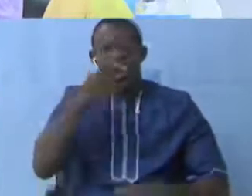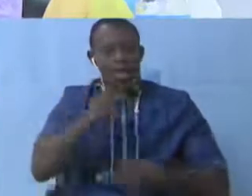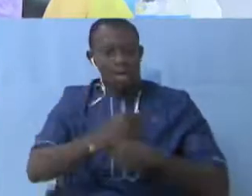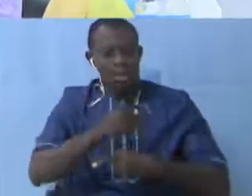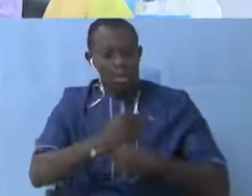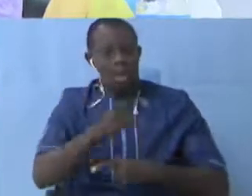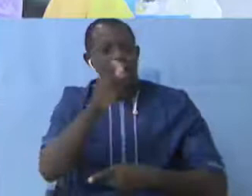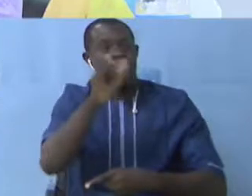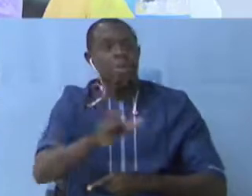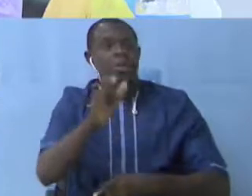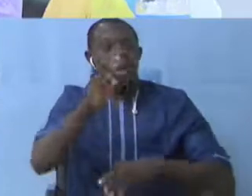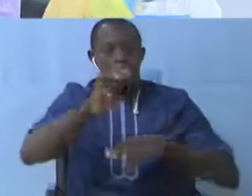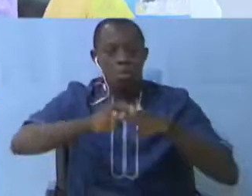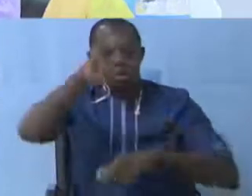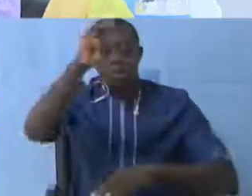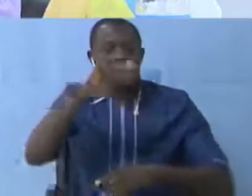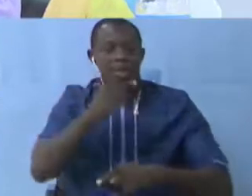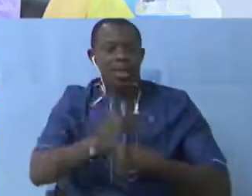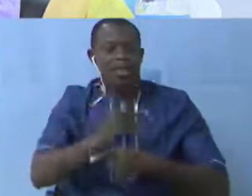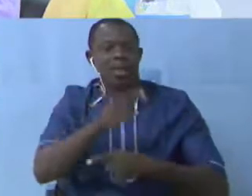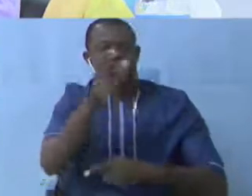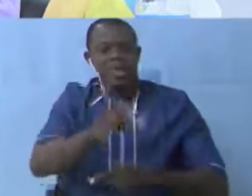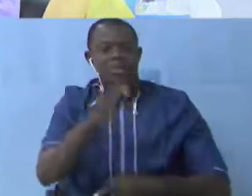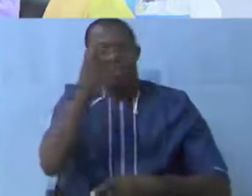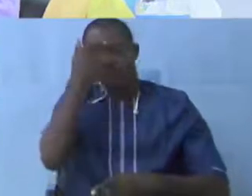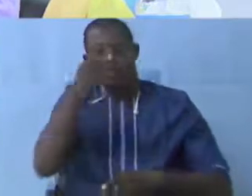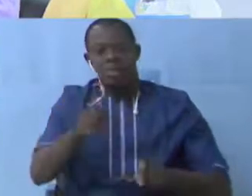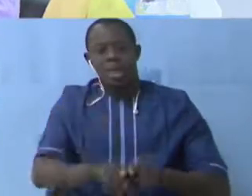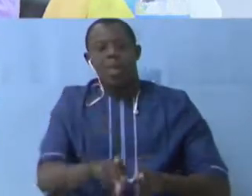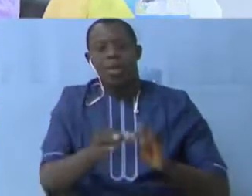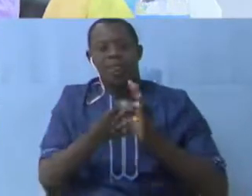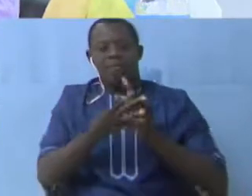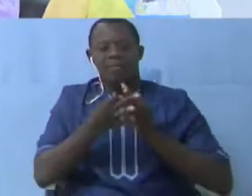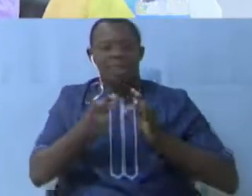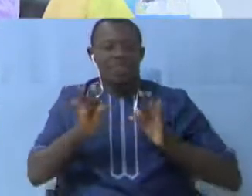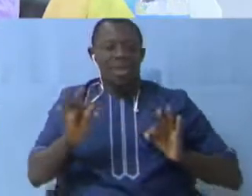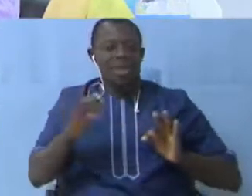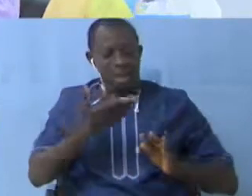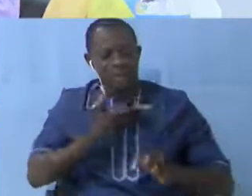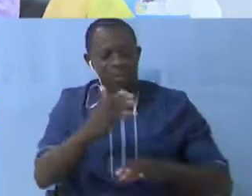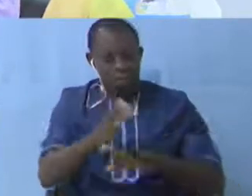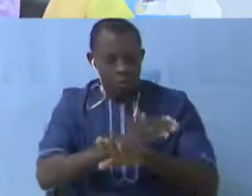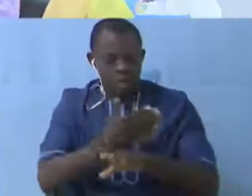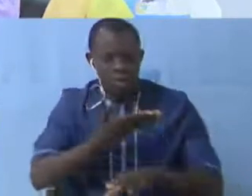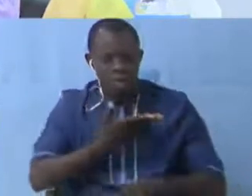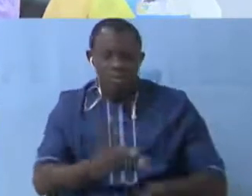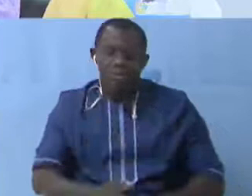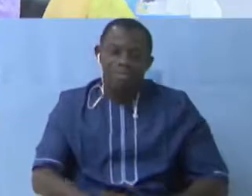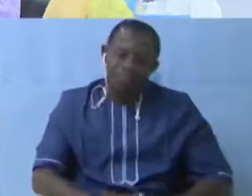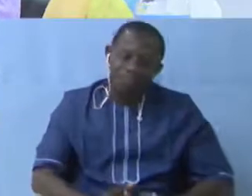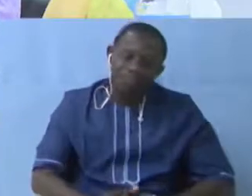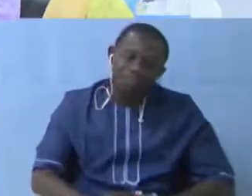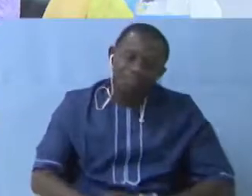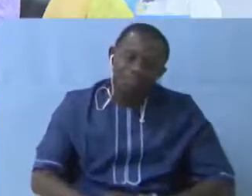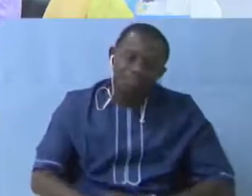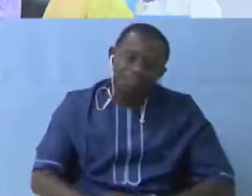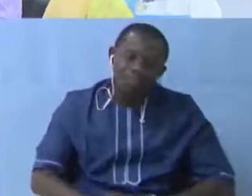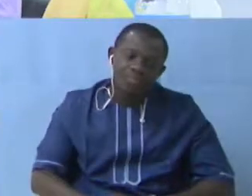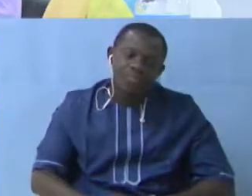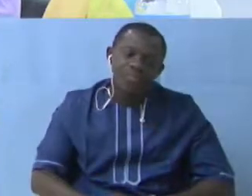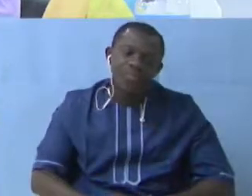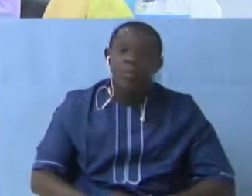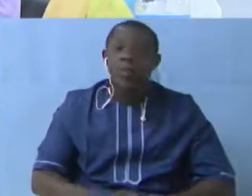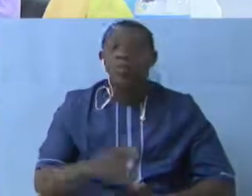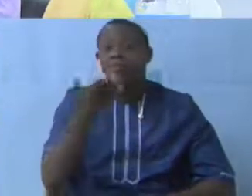at least most Gambians were kind of relief. Tey loolu na tax na Gambian yu bari daal mujjee gi seen xel dal. So from